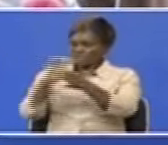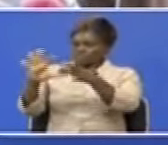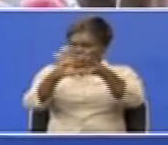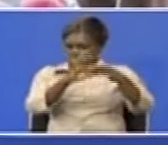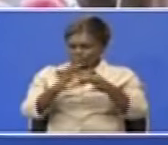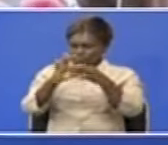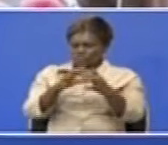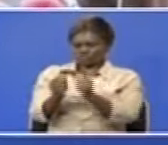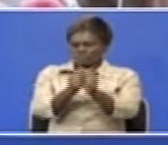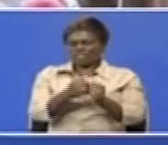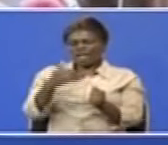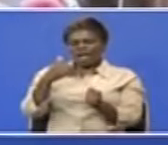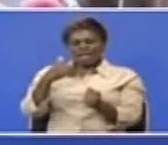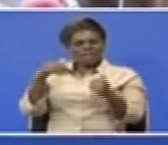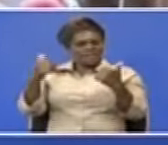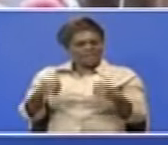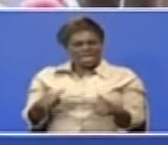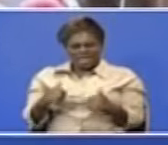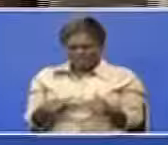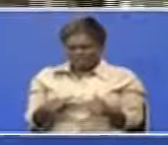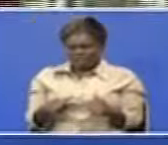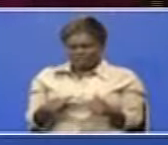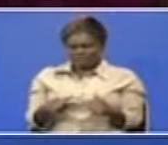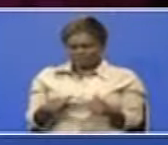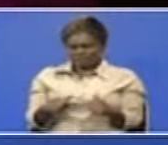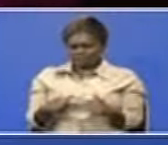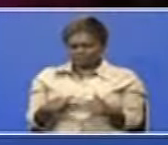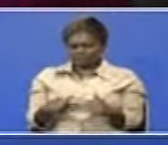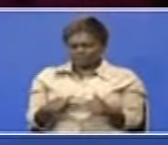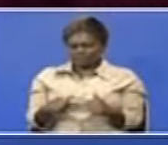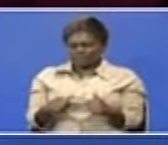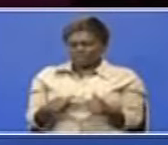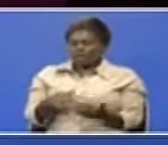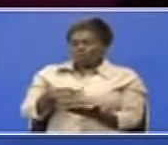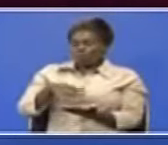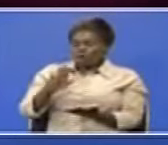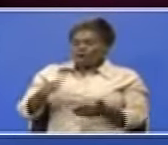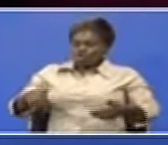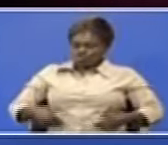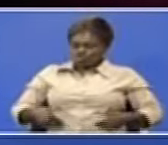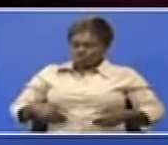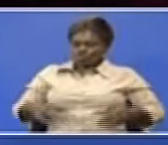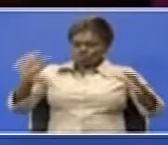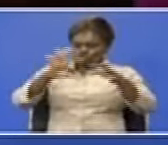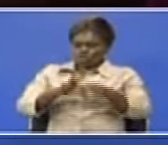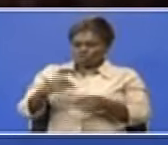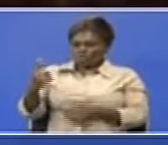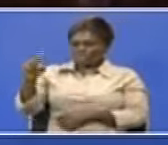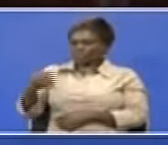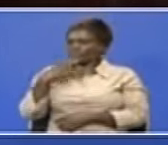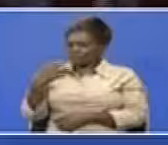him. I've never even wronged anyone in my career. With more young athletes taking up the ever-competitive 1500 meters